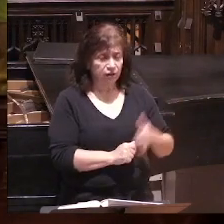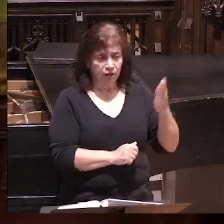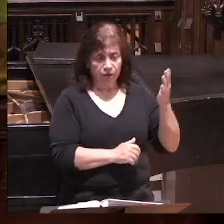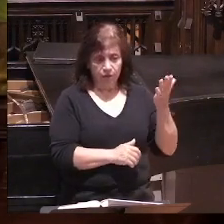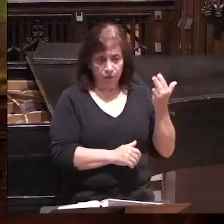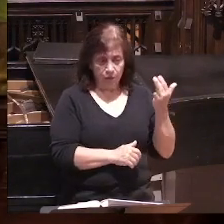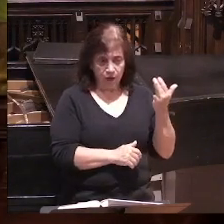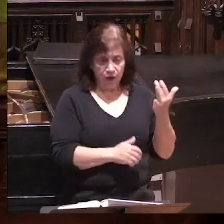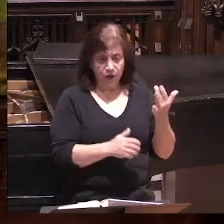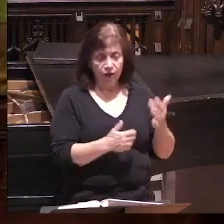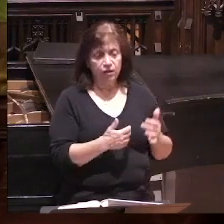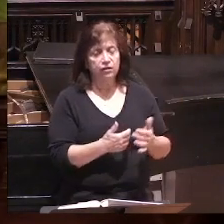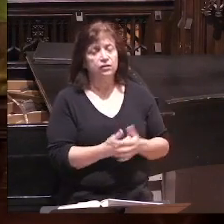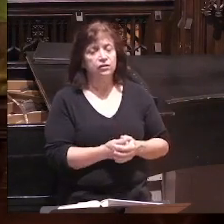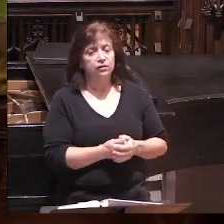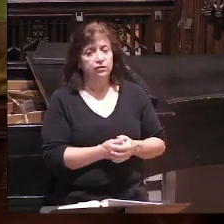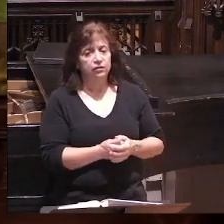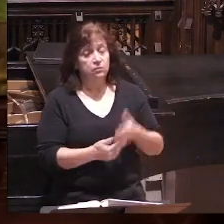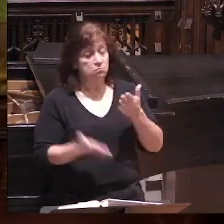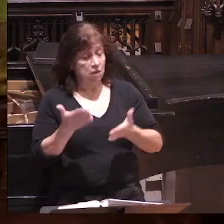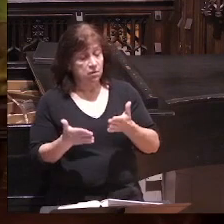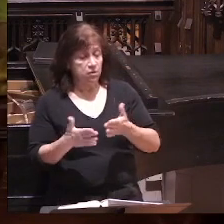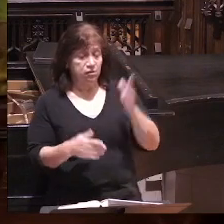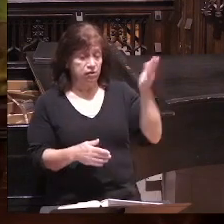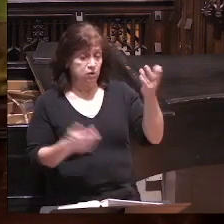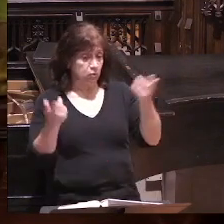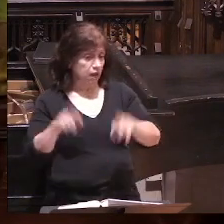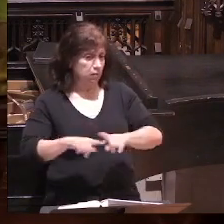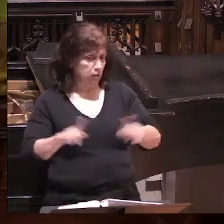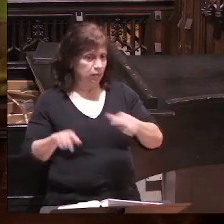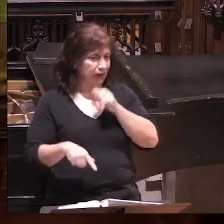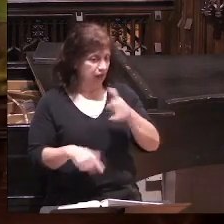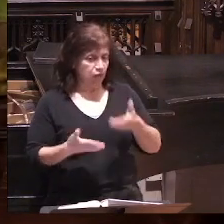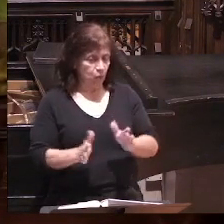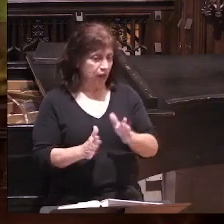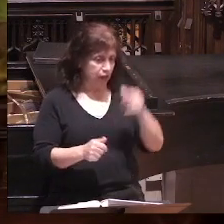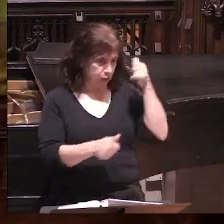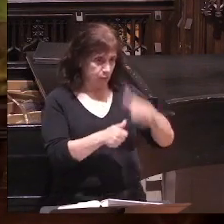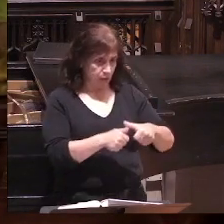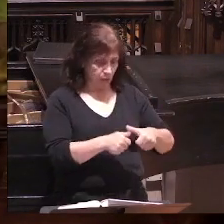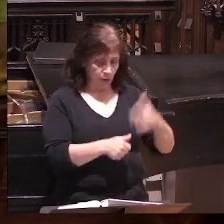way that it was and is now remembered. You see,